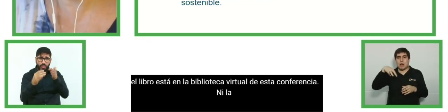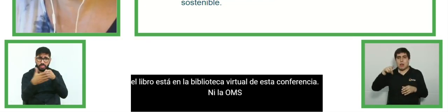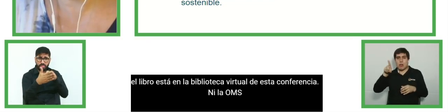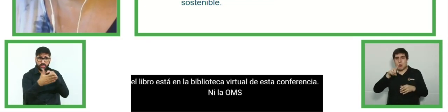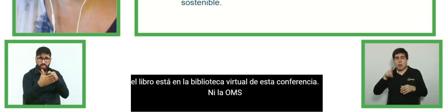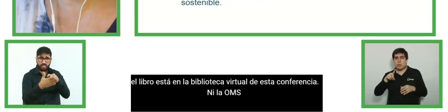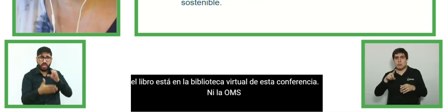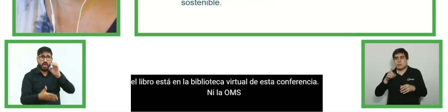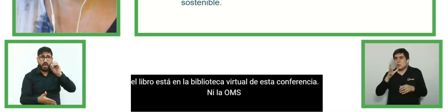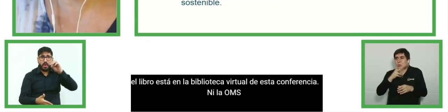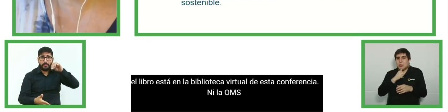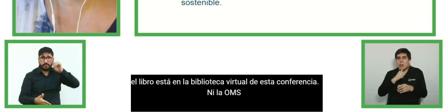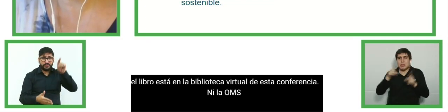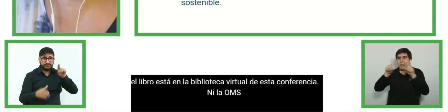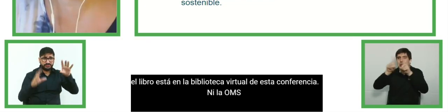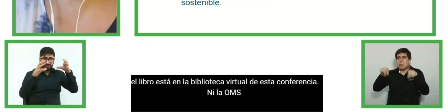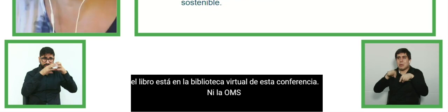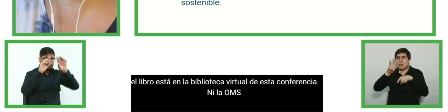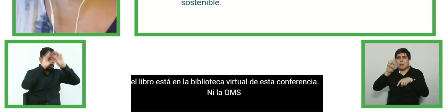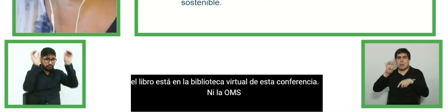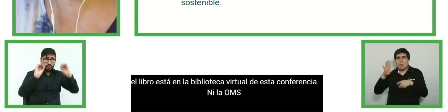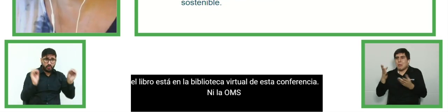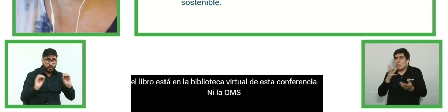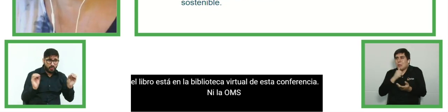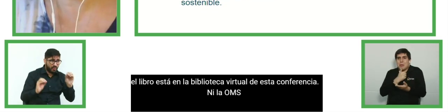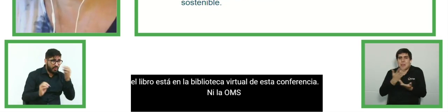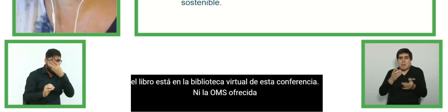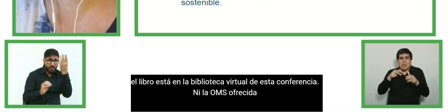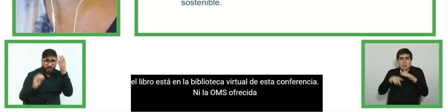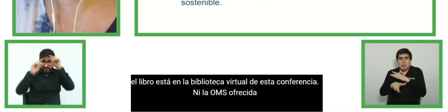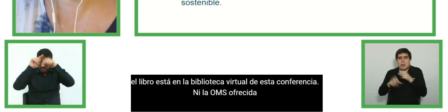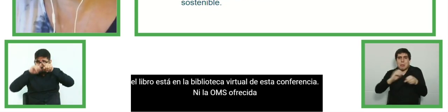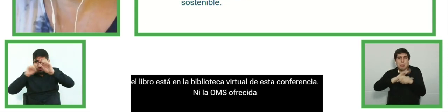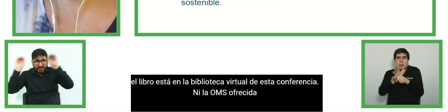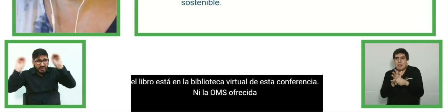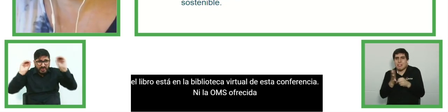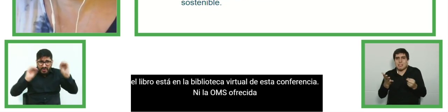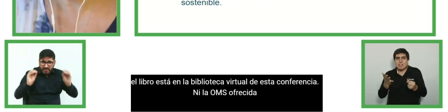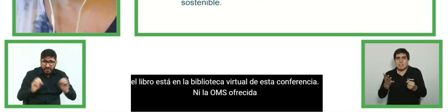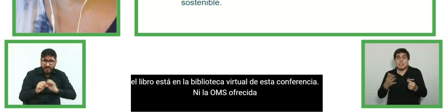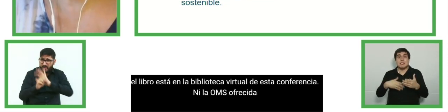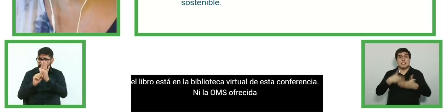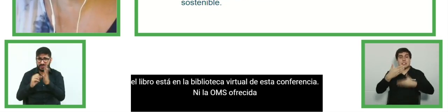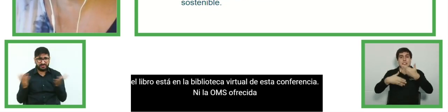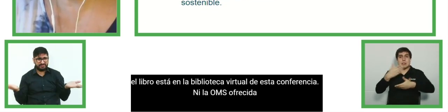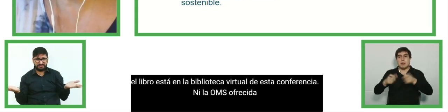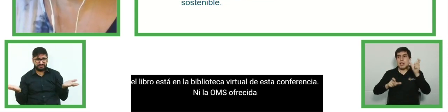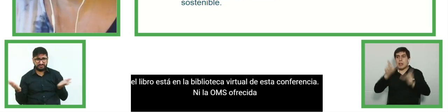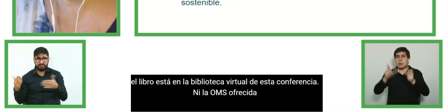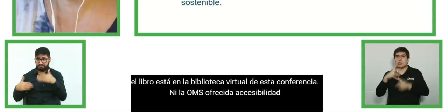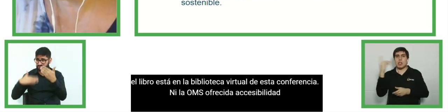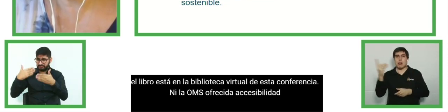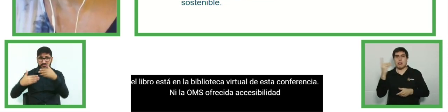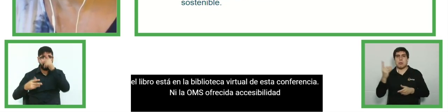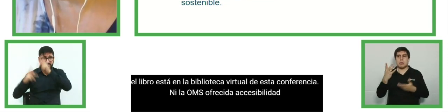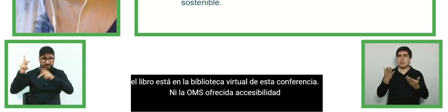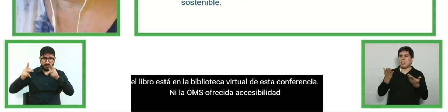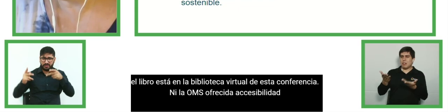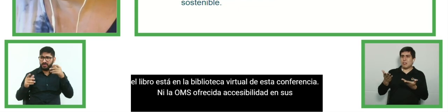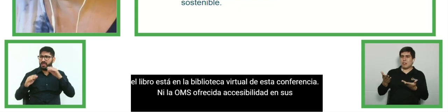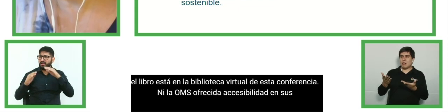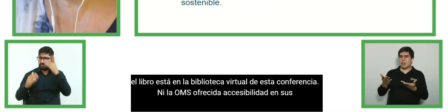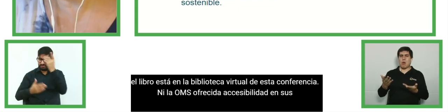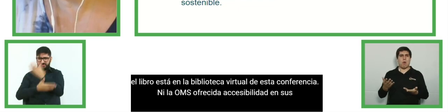offered accessibility, WHO, World Health Organization, presented them in an inclusive